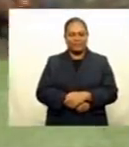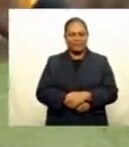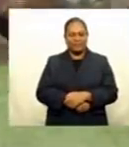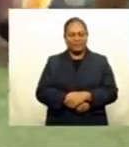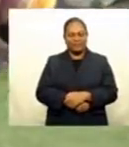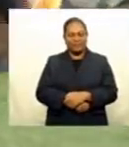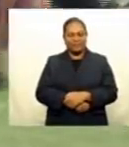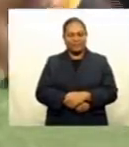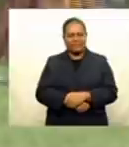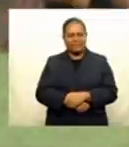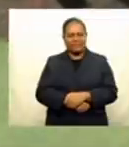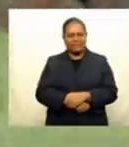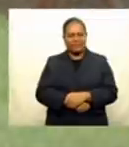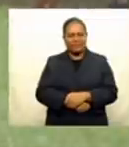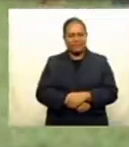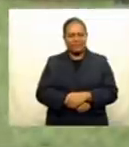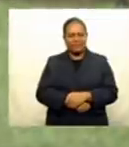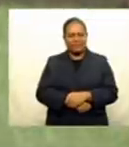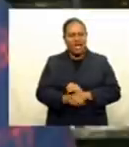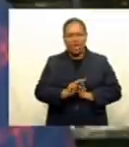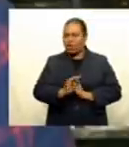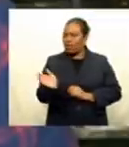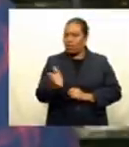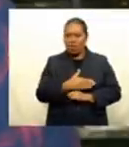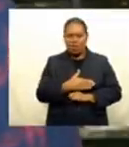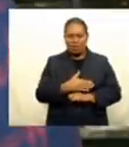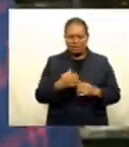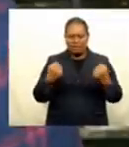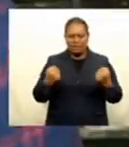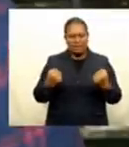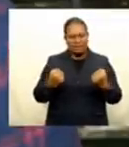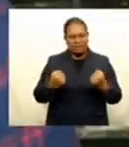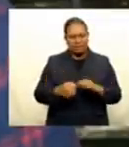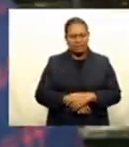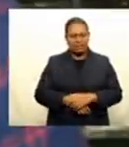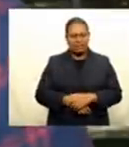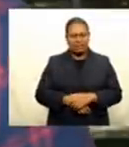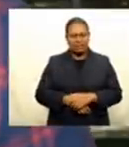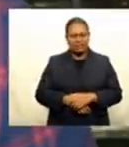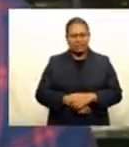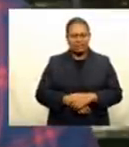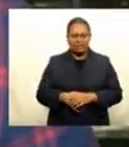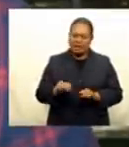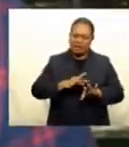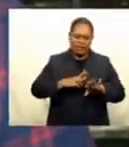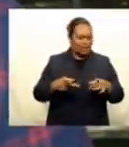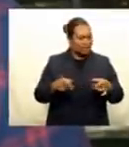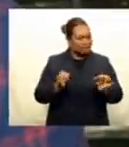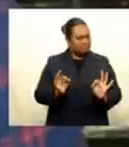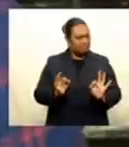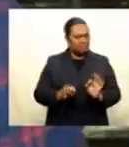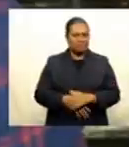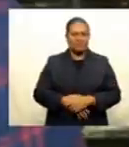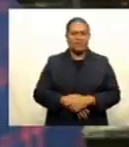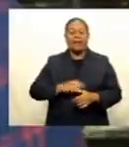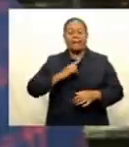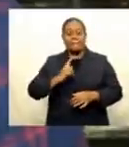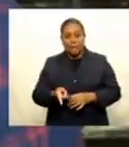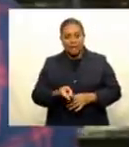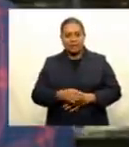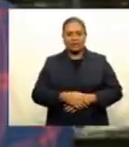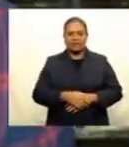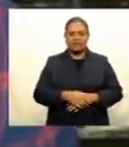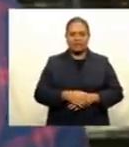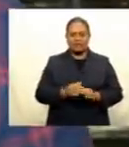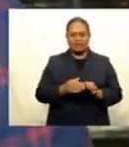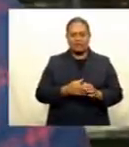everyone is fitness savvy or fitness freak, but one thing for sure is, apart